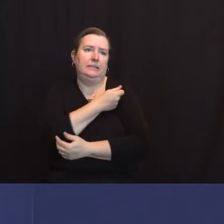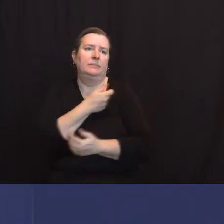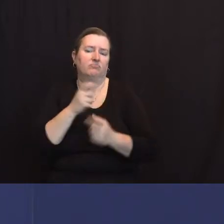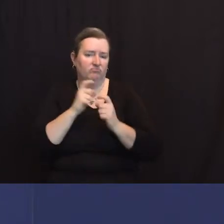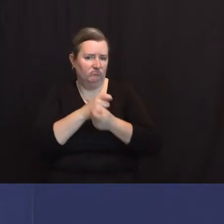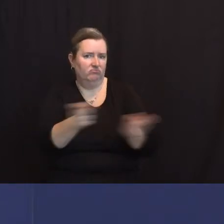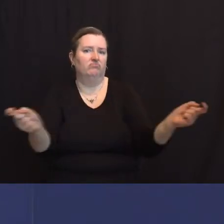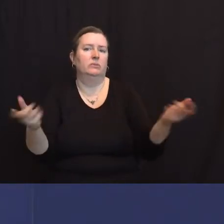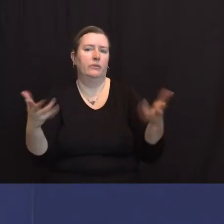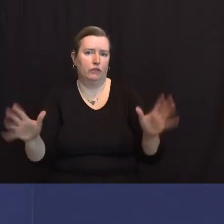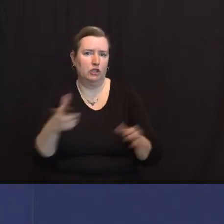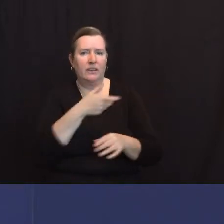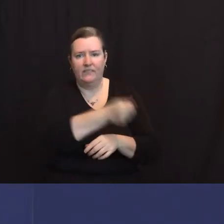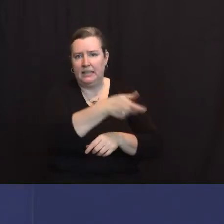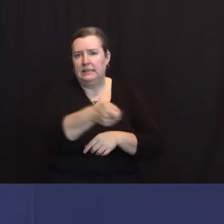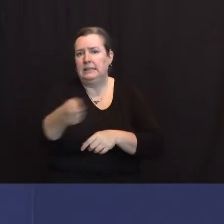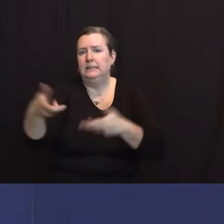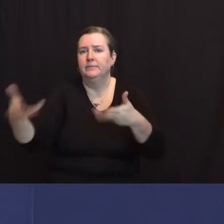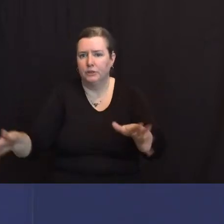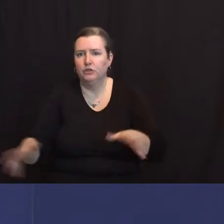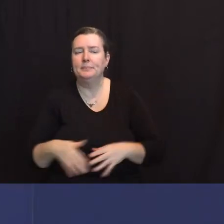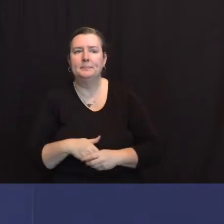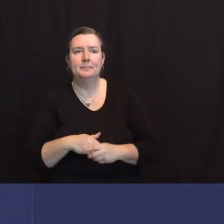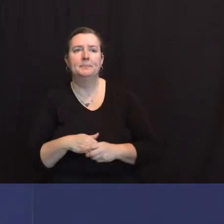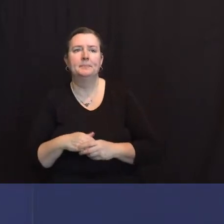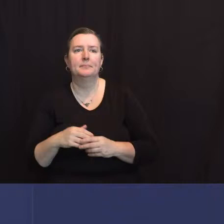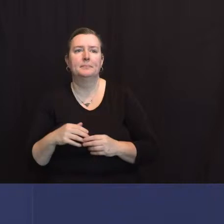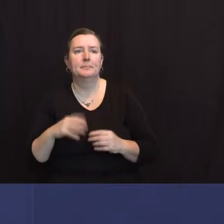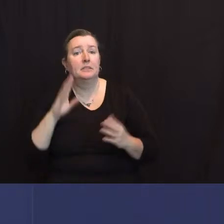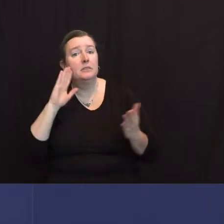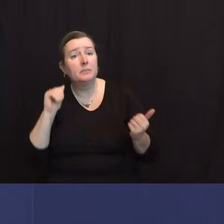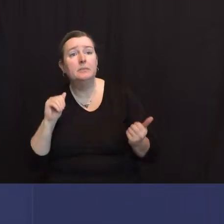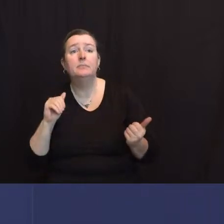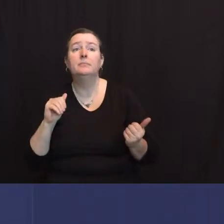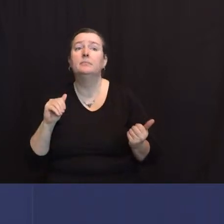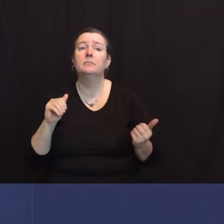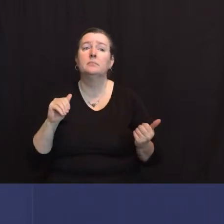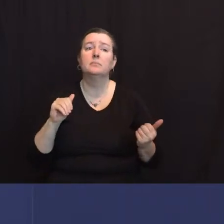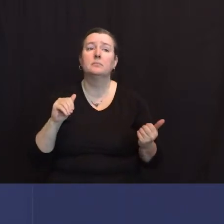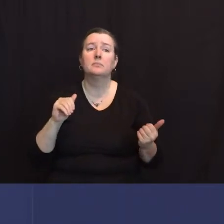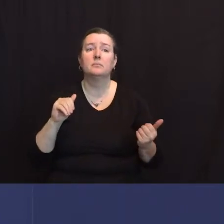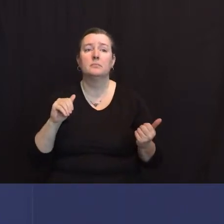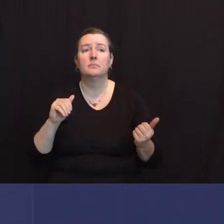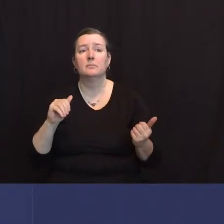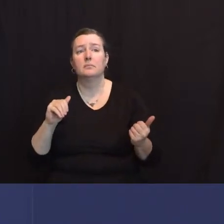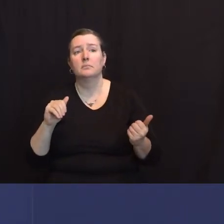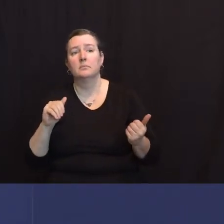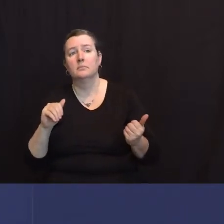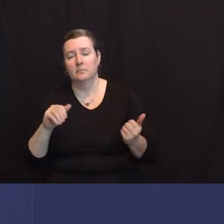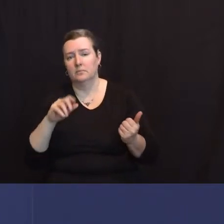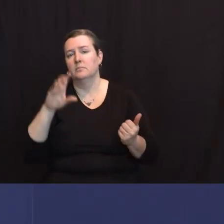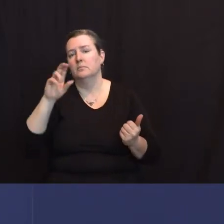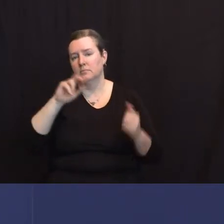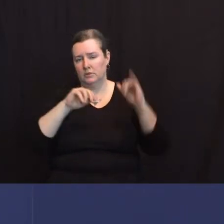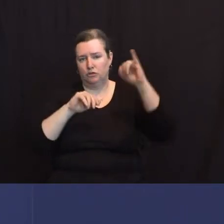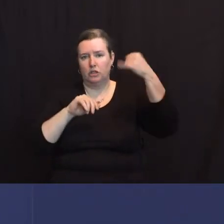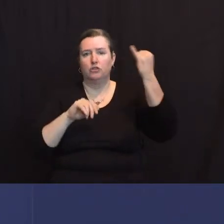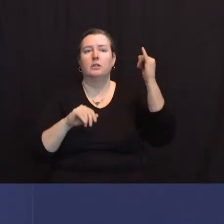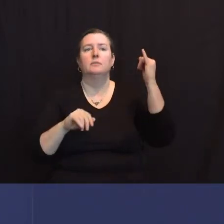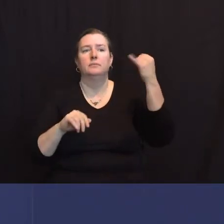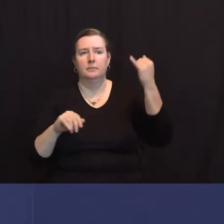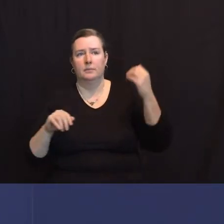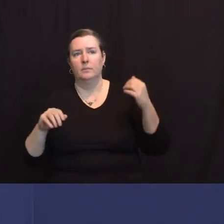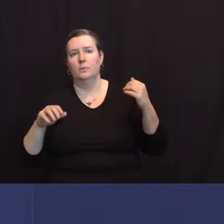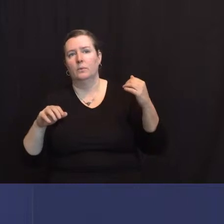currently administering vaccine, and we expect the City of Camden and Jersey City sites to open this weekend.